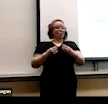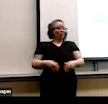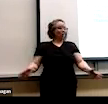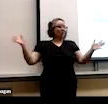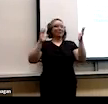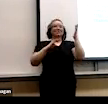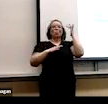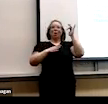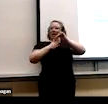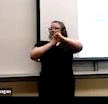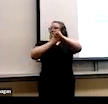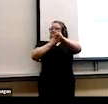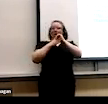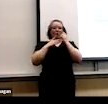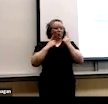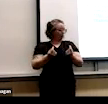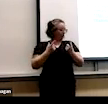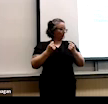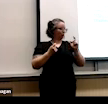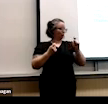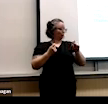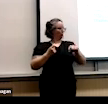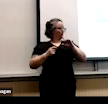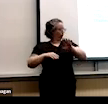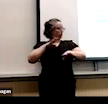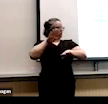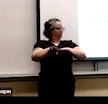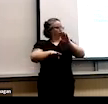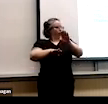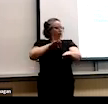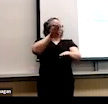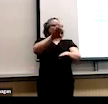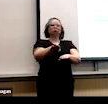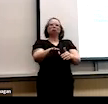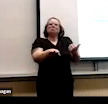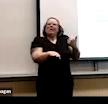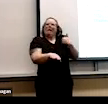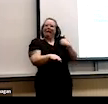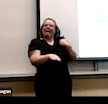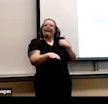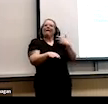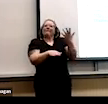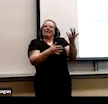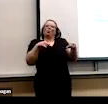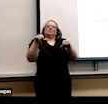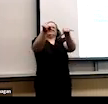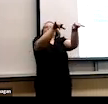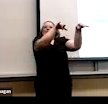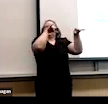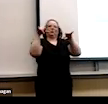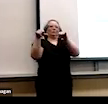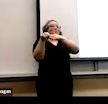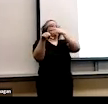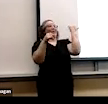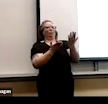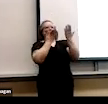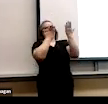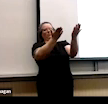many situations that's true, but there is this set of sort of general guidelines that you can use in the global developmental disability.